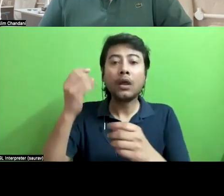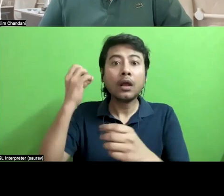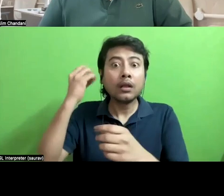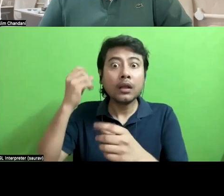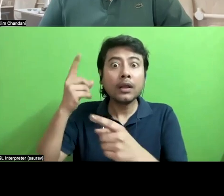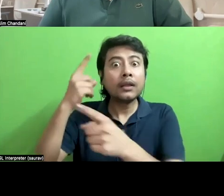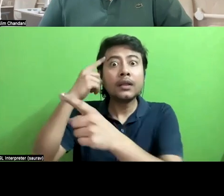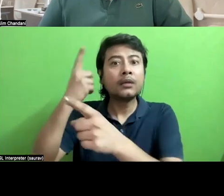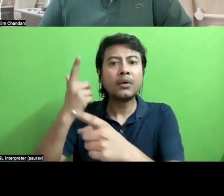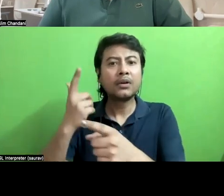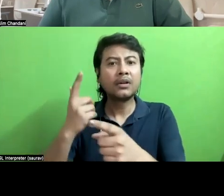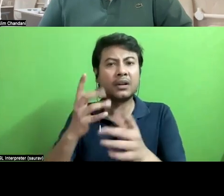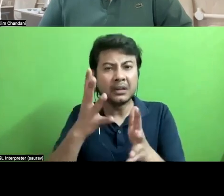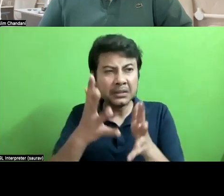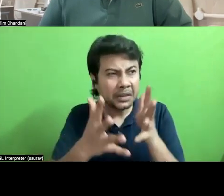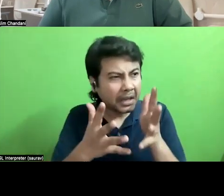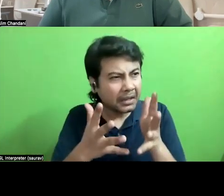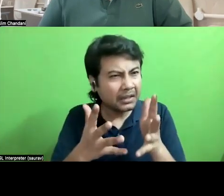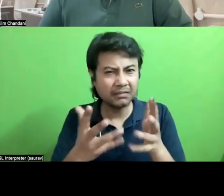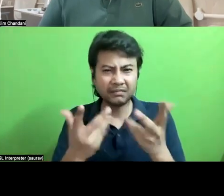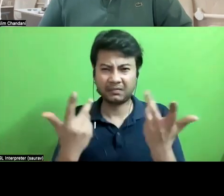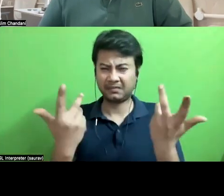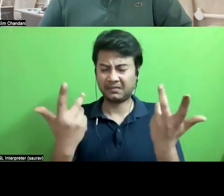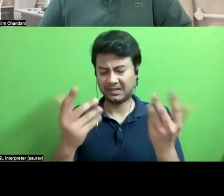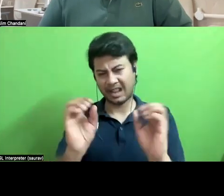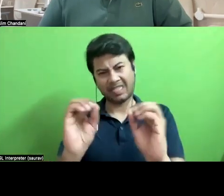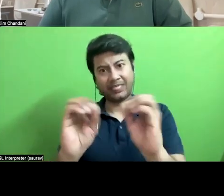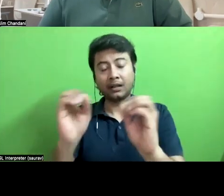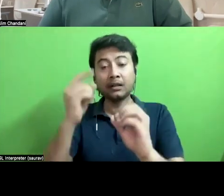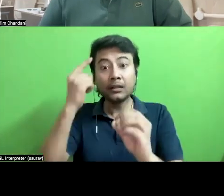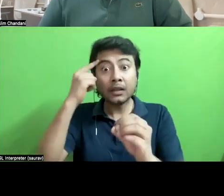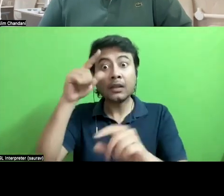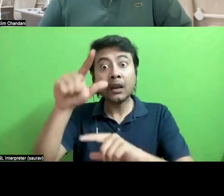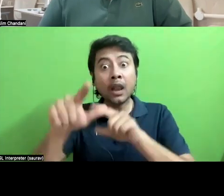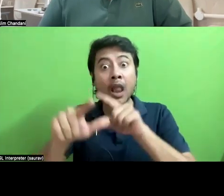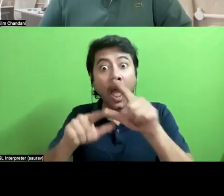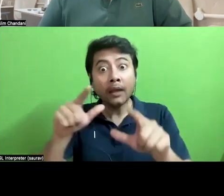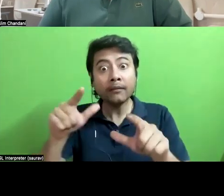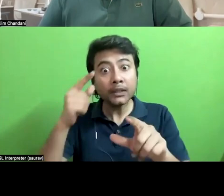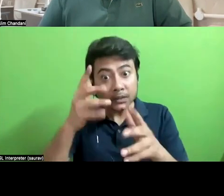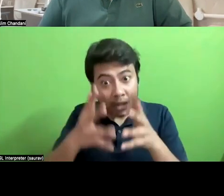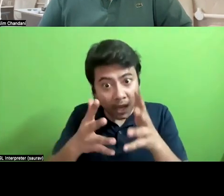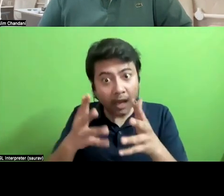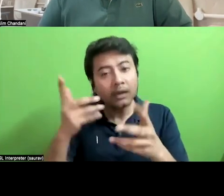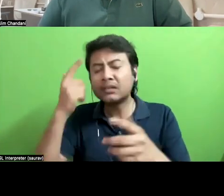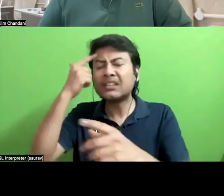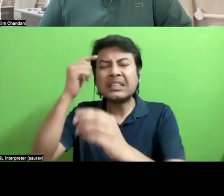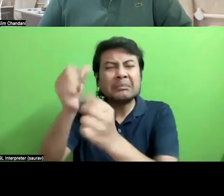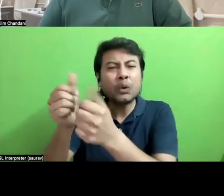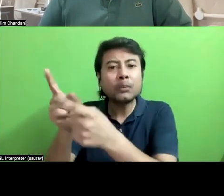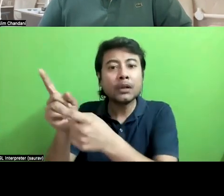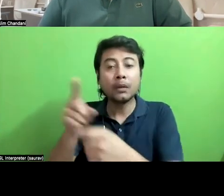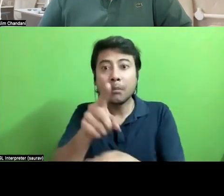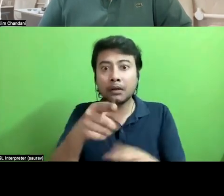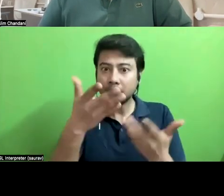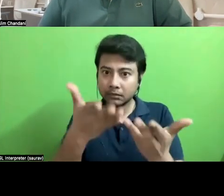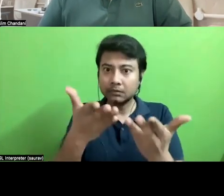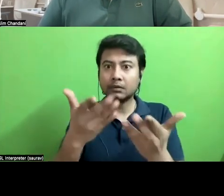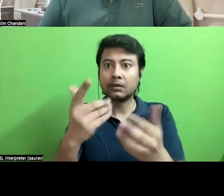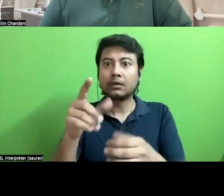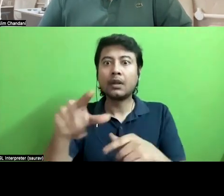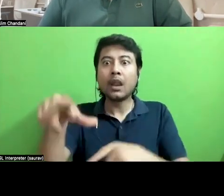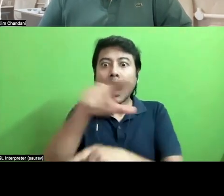language. And you have told me about the sign language deprivation, right? So the mental model is sign is not even a real language. And